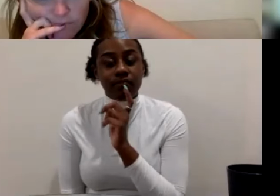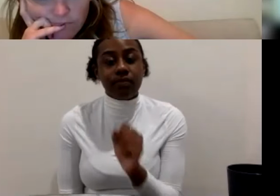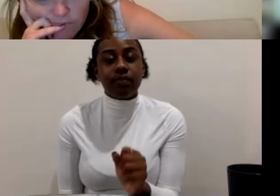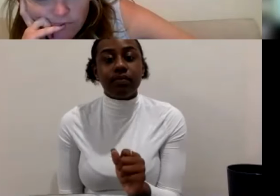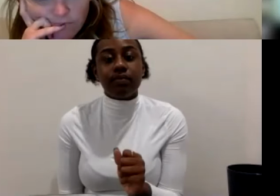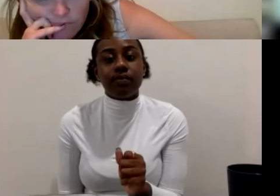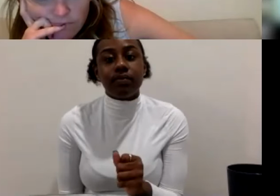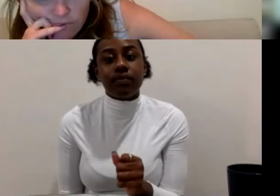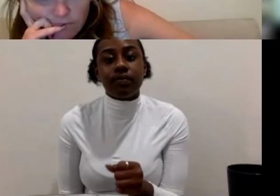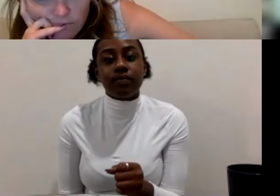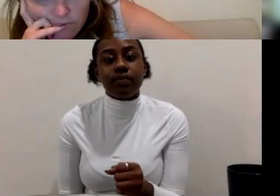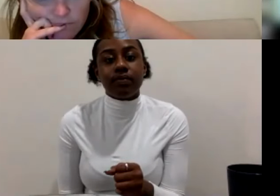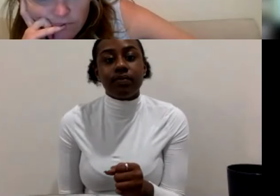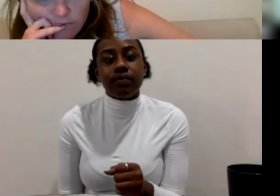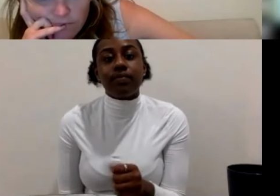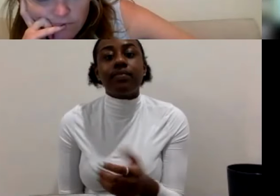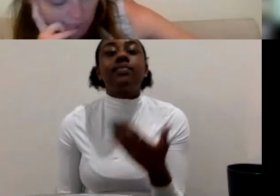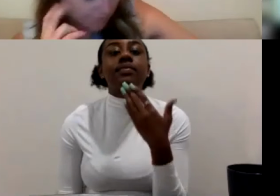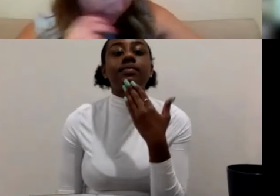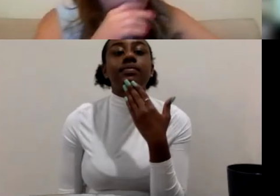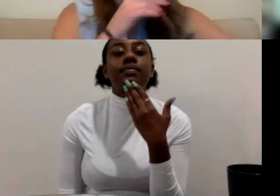Awesome. Thank you for